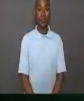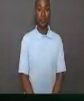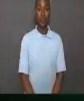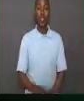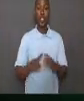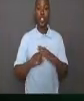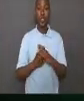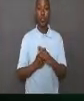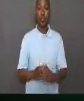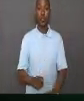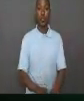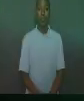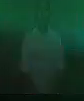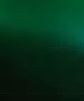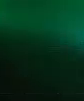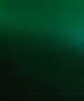Begin.